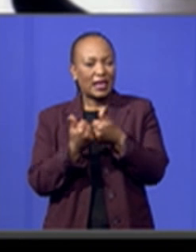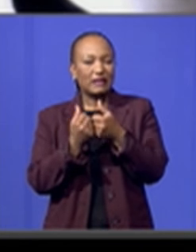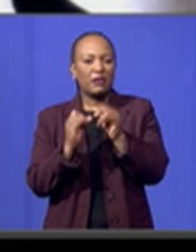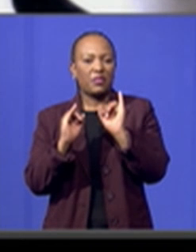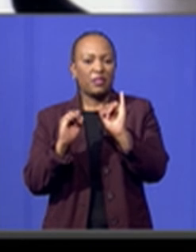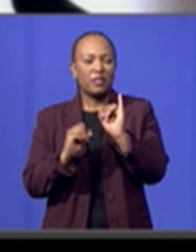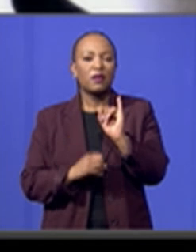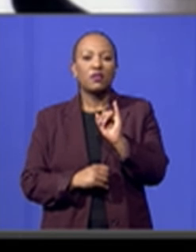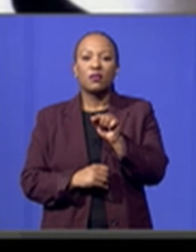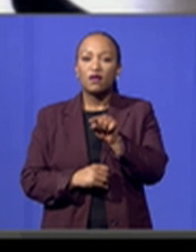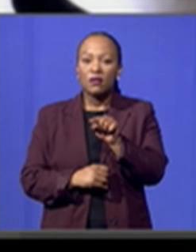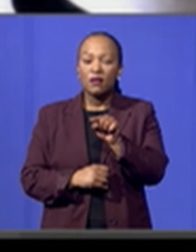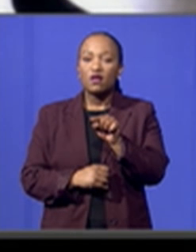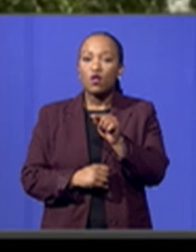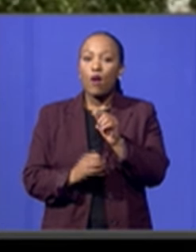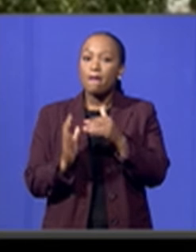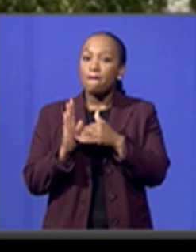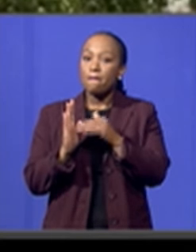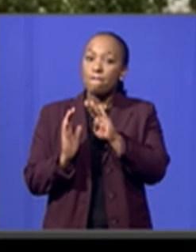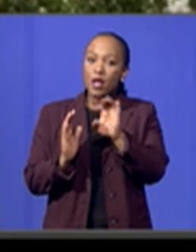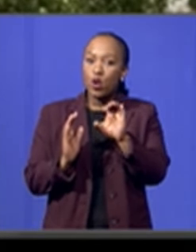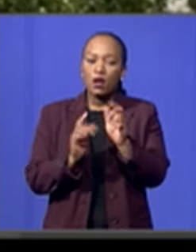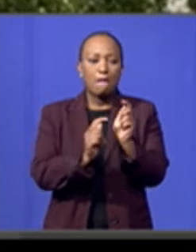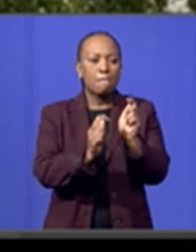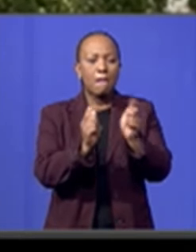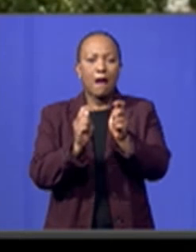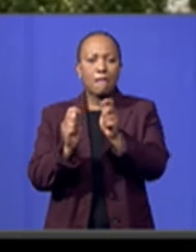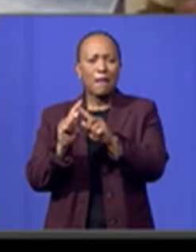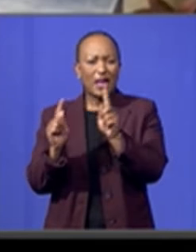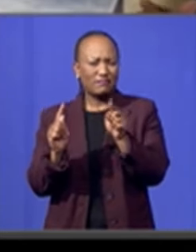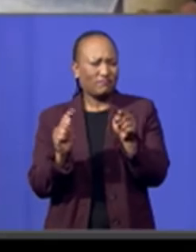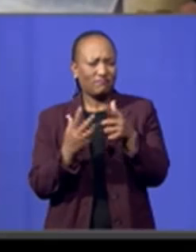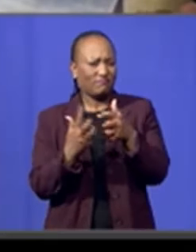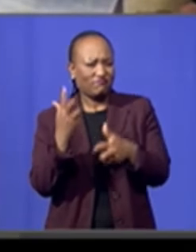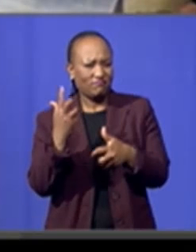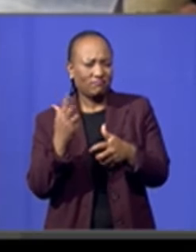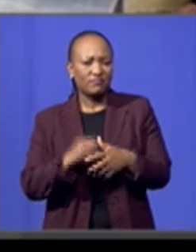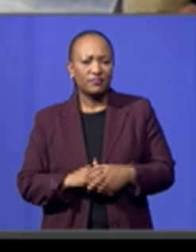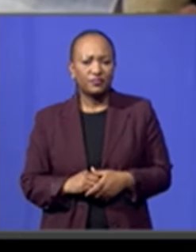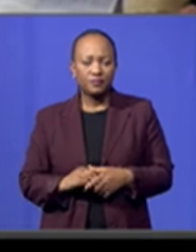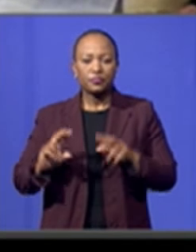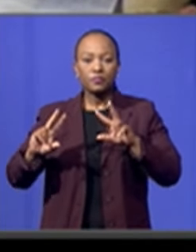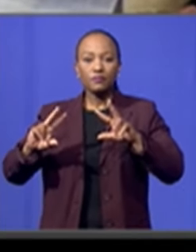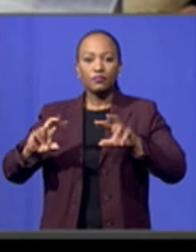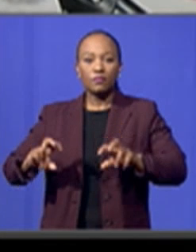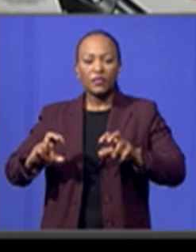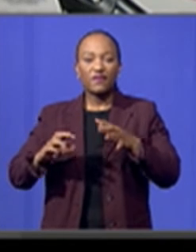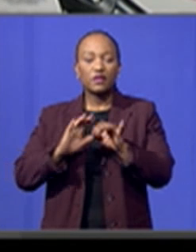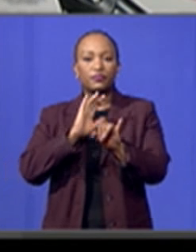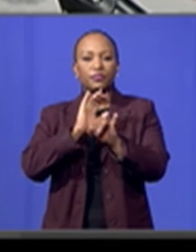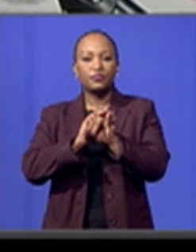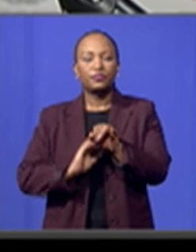ke diranta di le dibilione tsa dituelo tse di seng maleba. Investigations identified more than